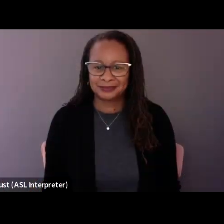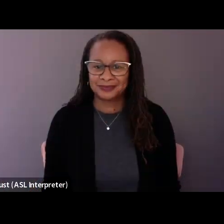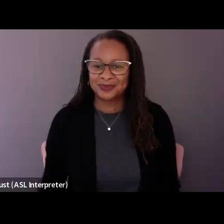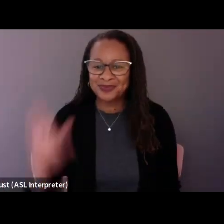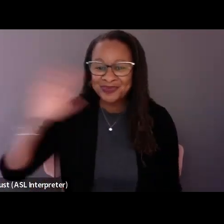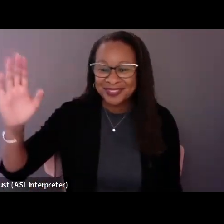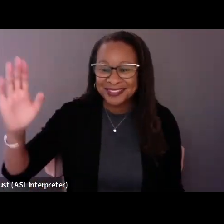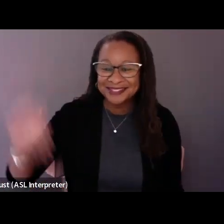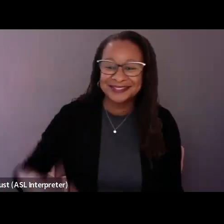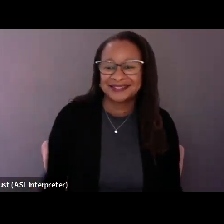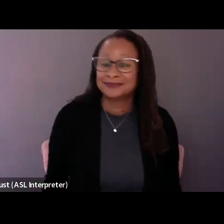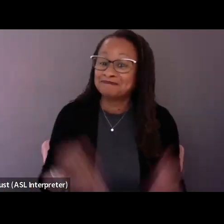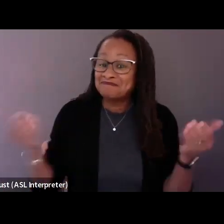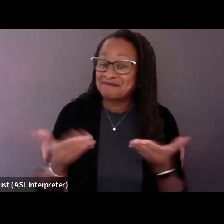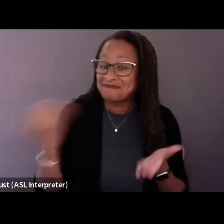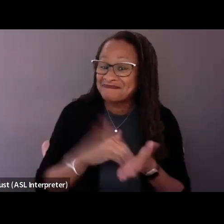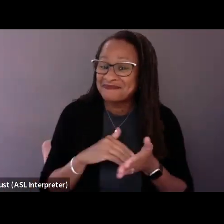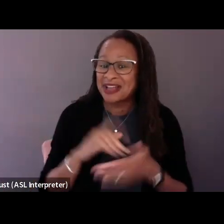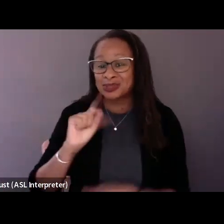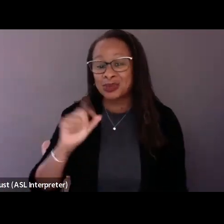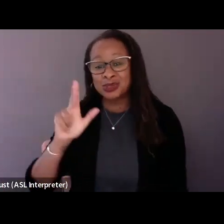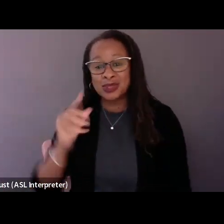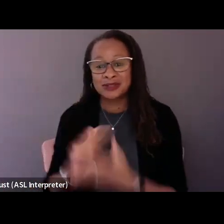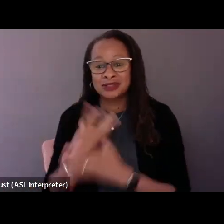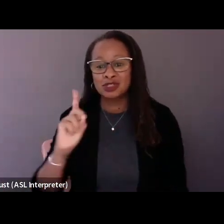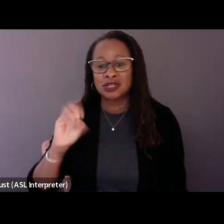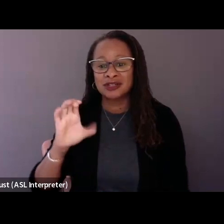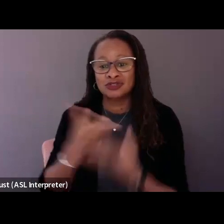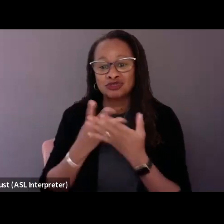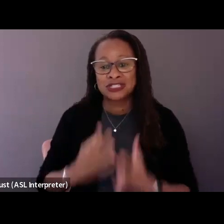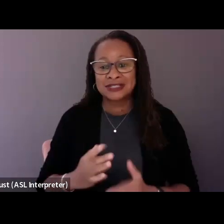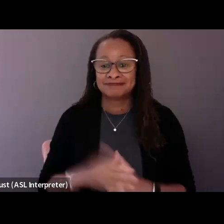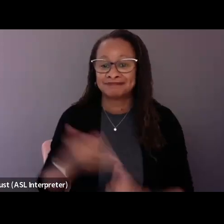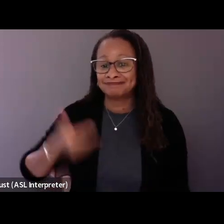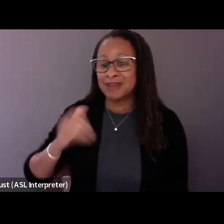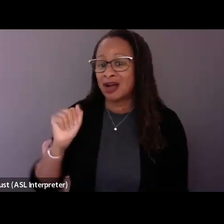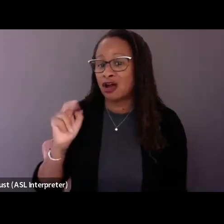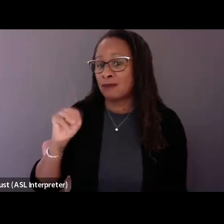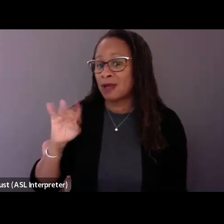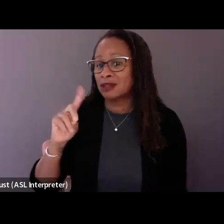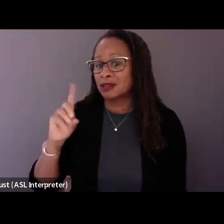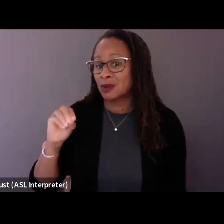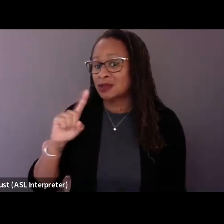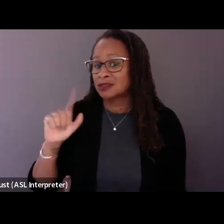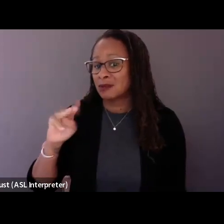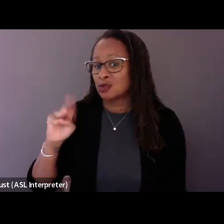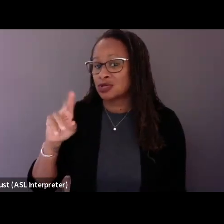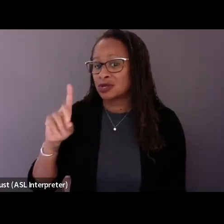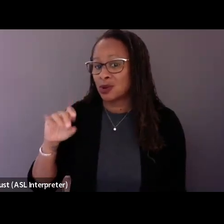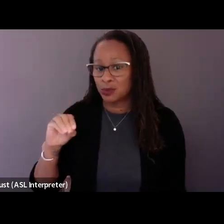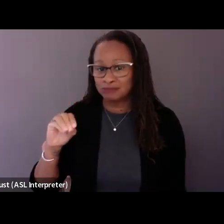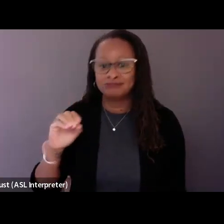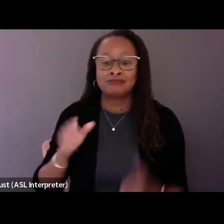Hello, everyone. Welcome to another 2023 SpringDocs screening. My name is Armando Zamudio, and I am the